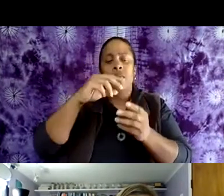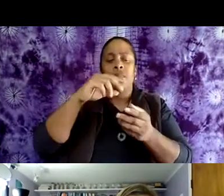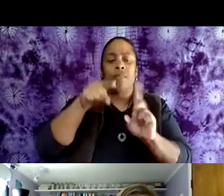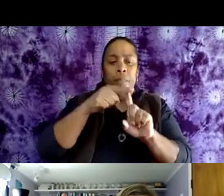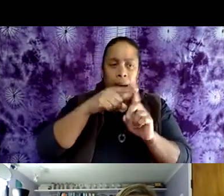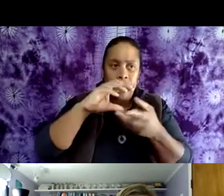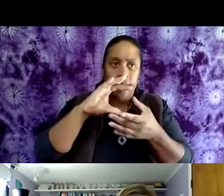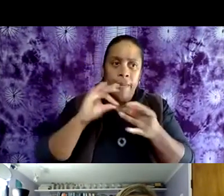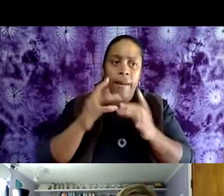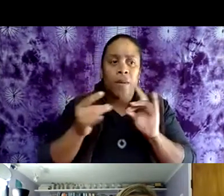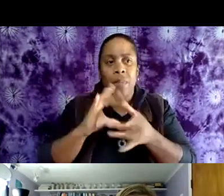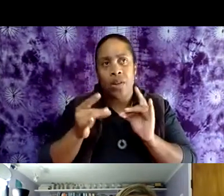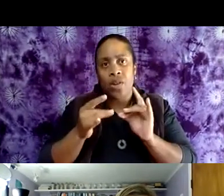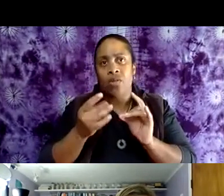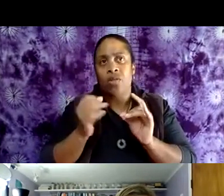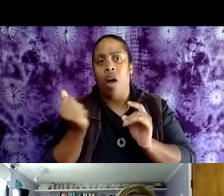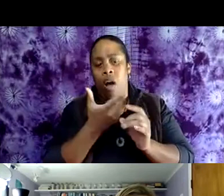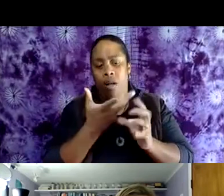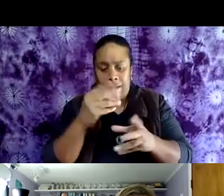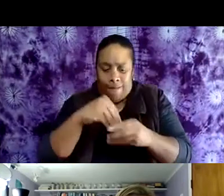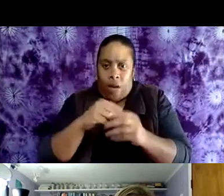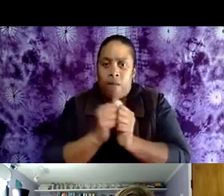look forward to diving into this topic further.